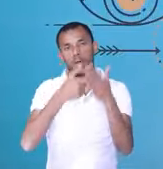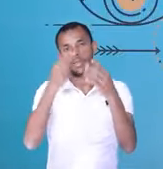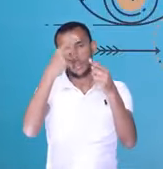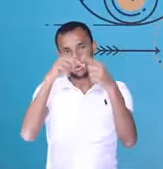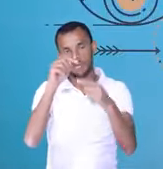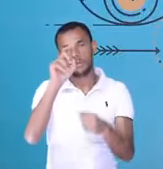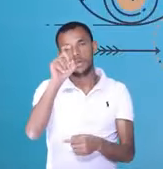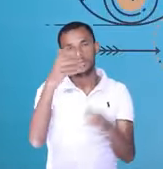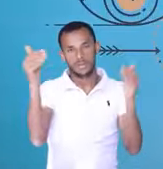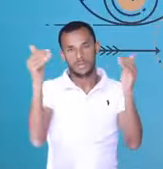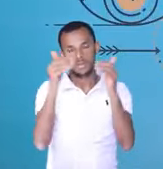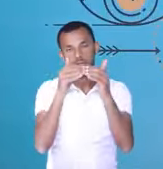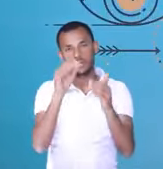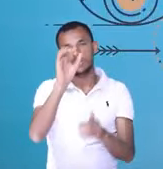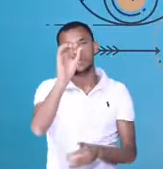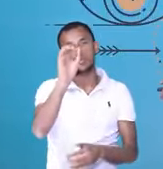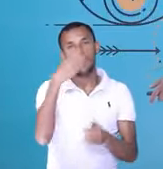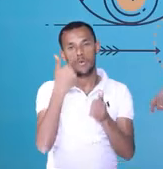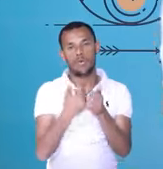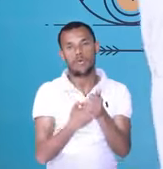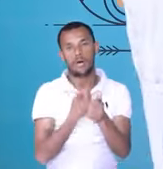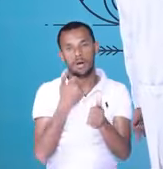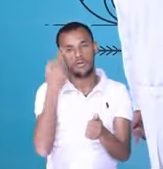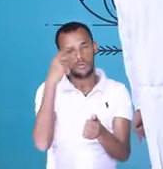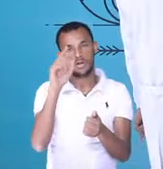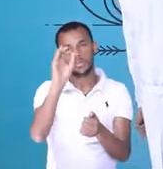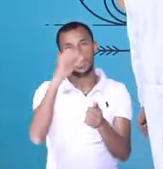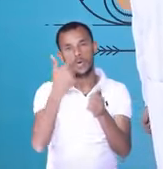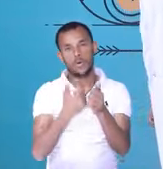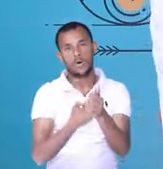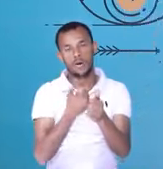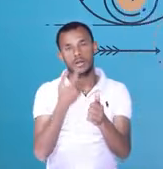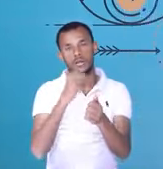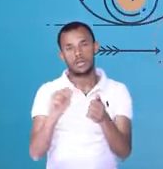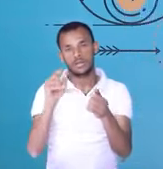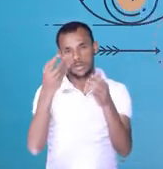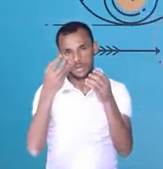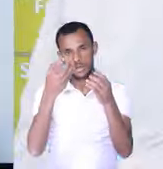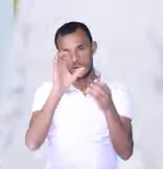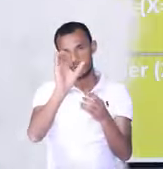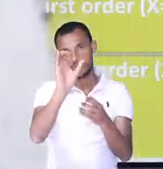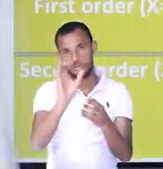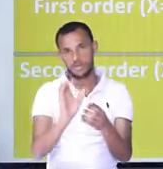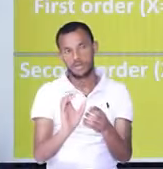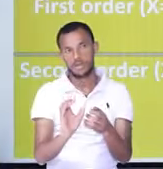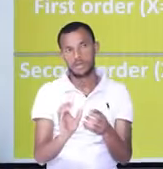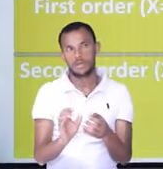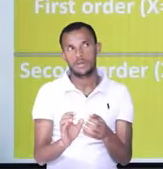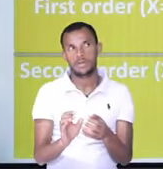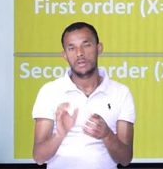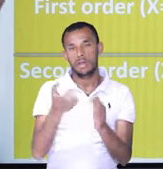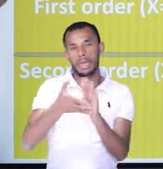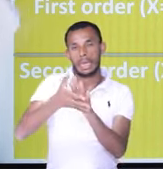X is 0 order. For 0 order, the concentration is doubled.